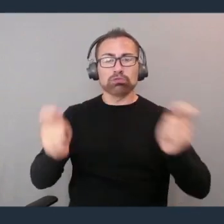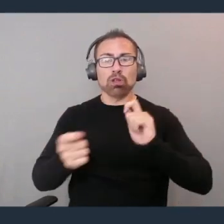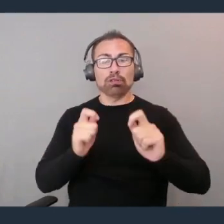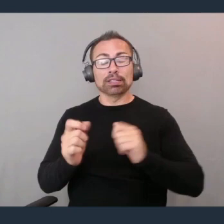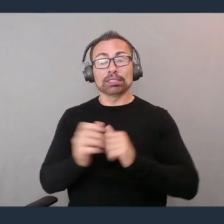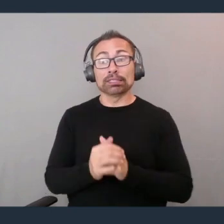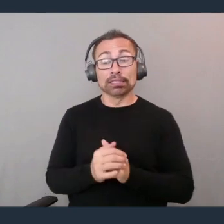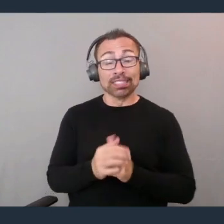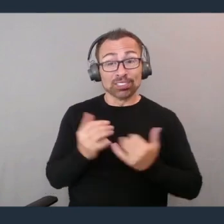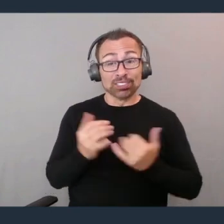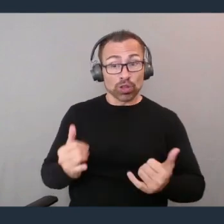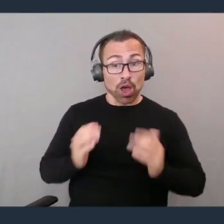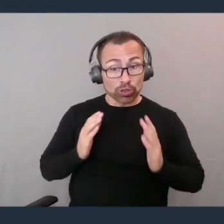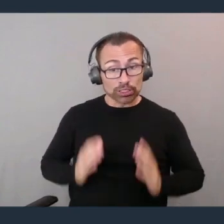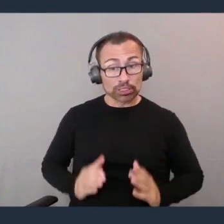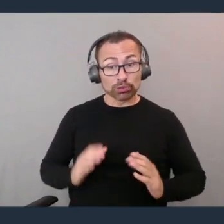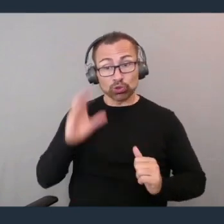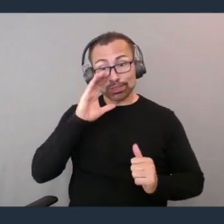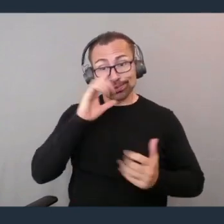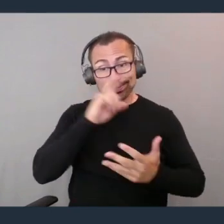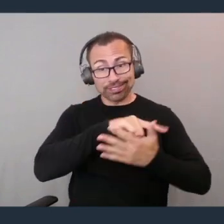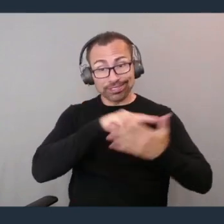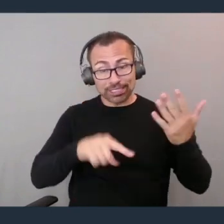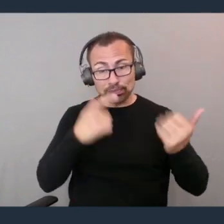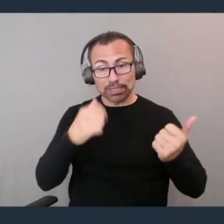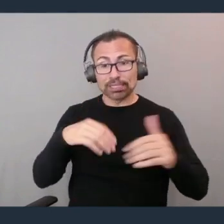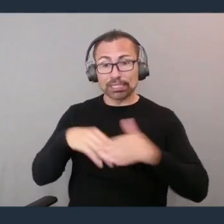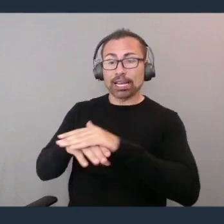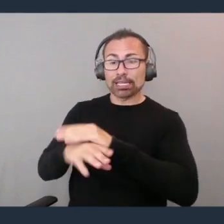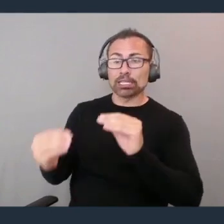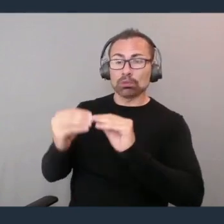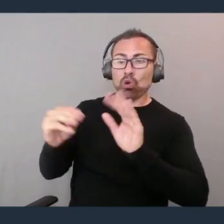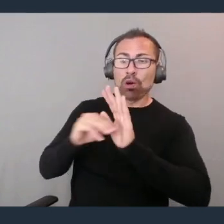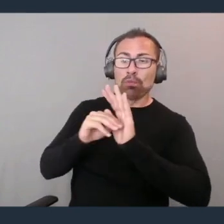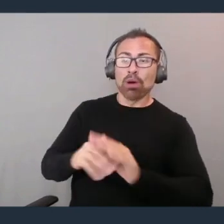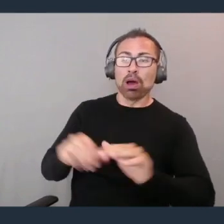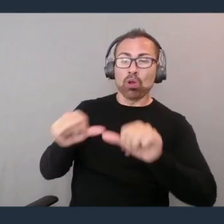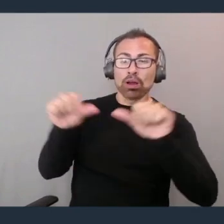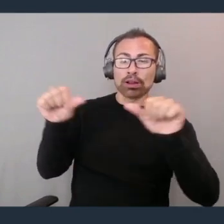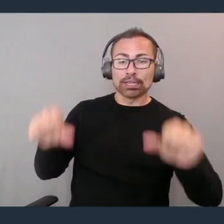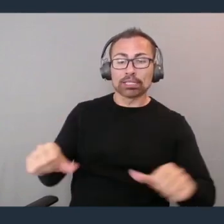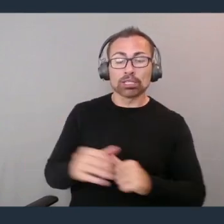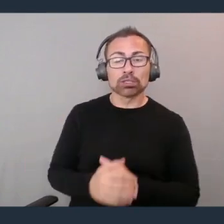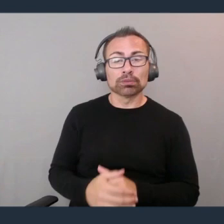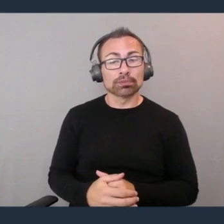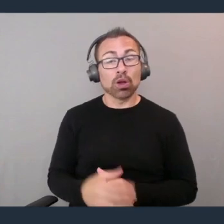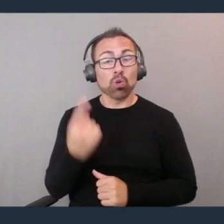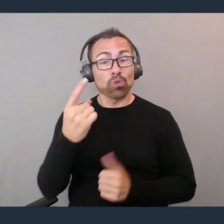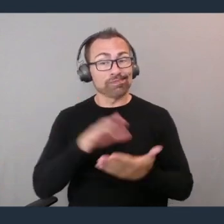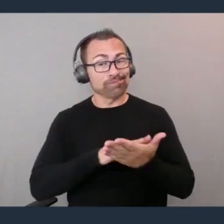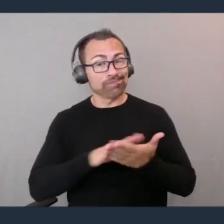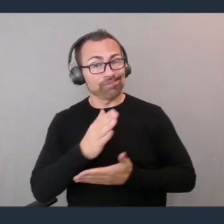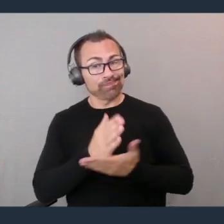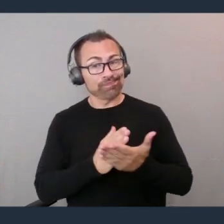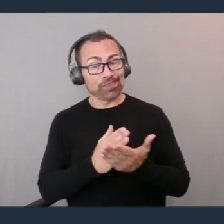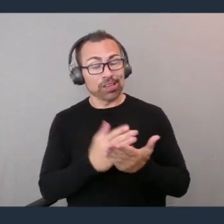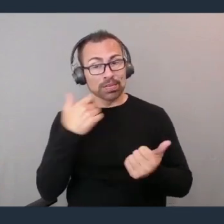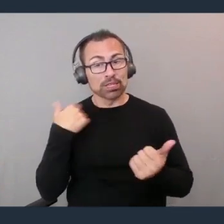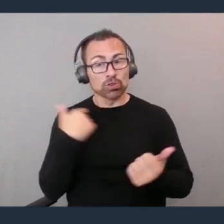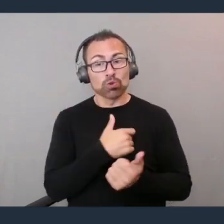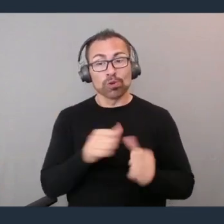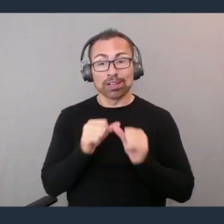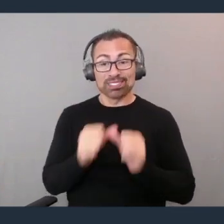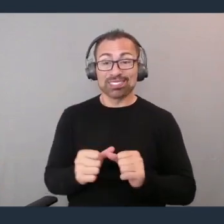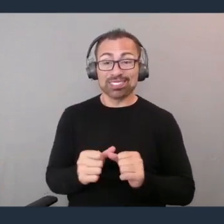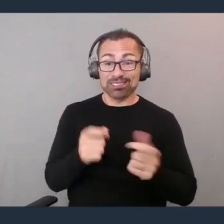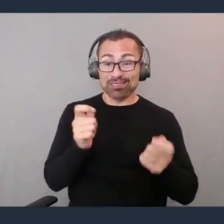to those more model architectures. And one of the nice parts is, because we're continuing to optimize that software